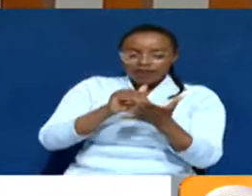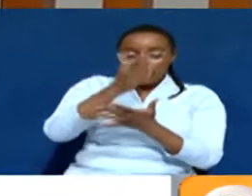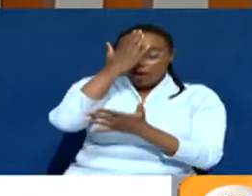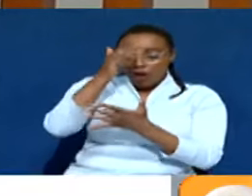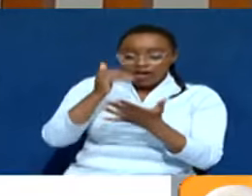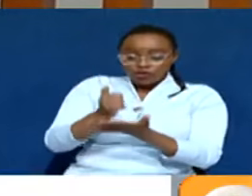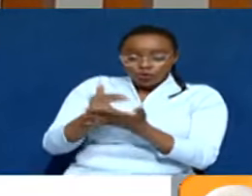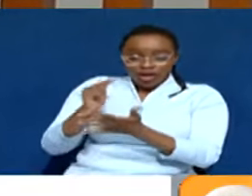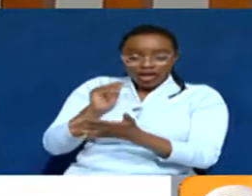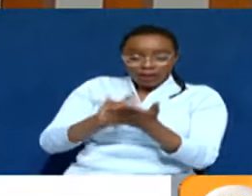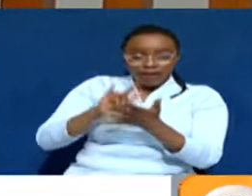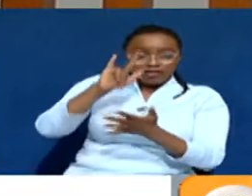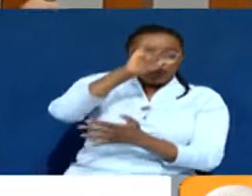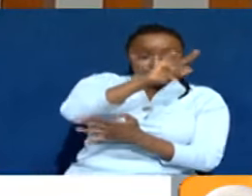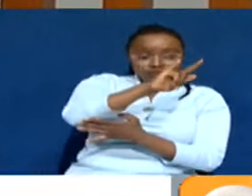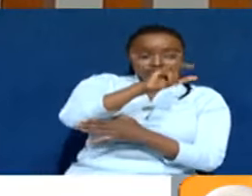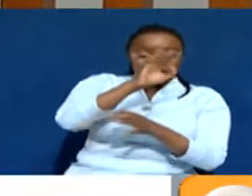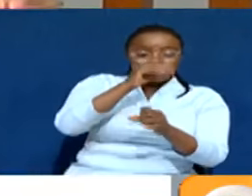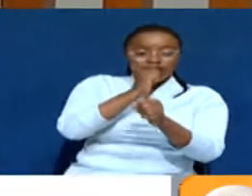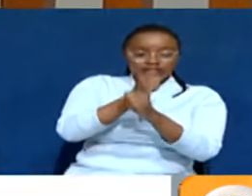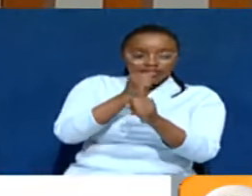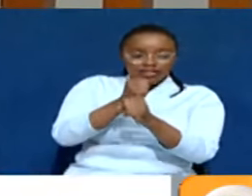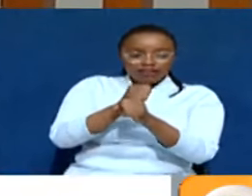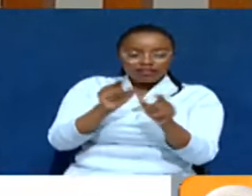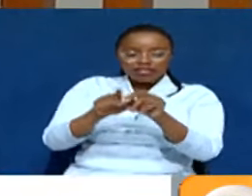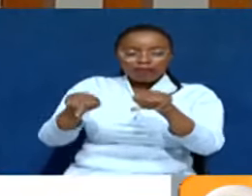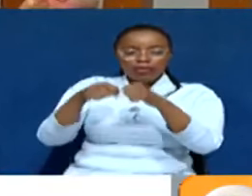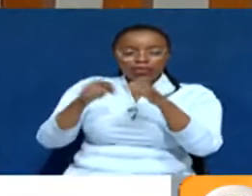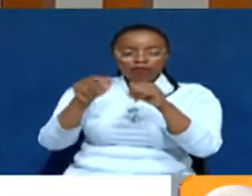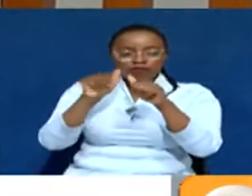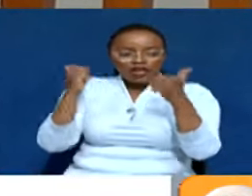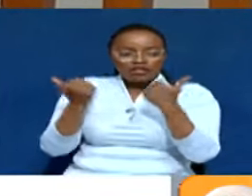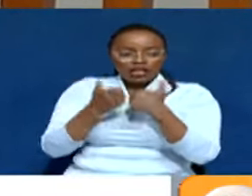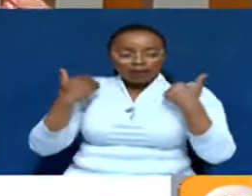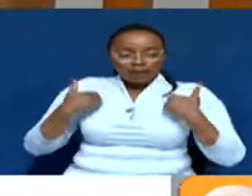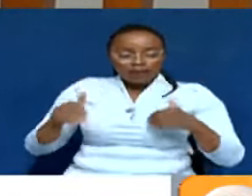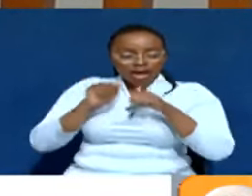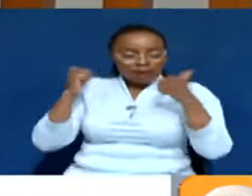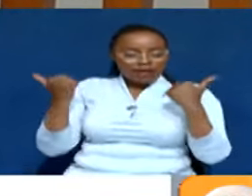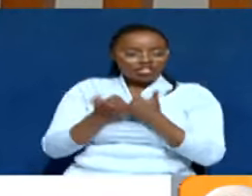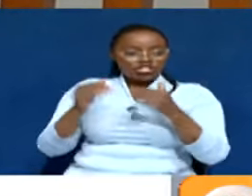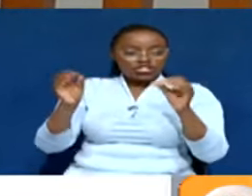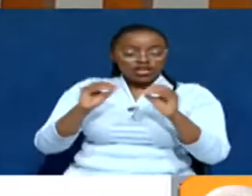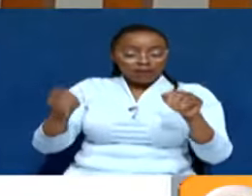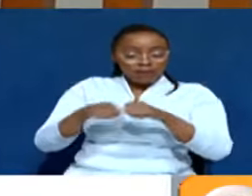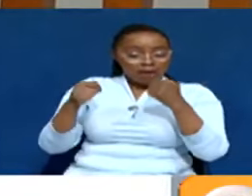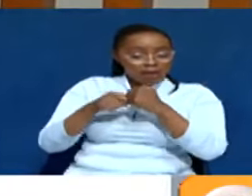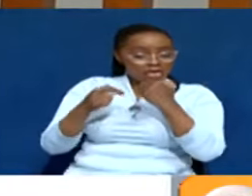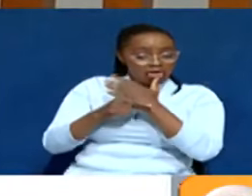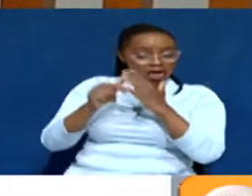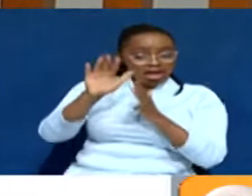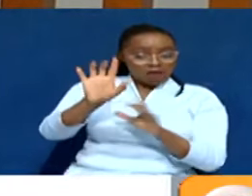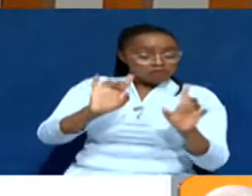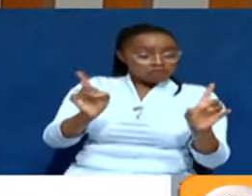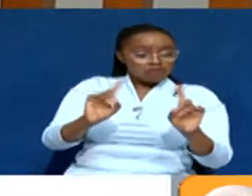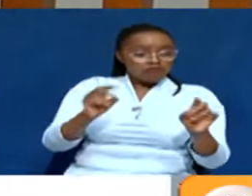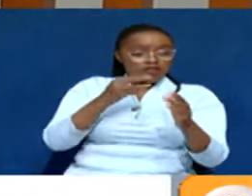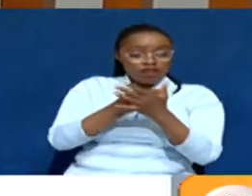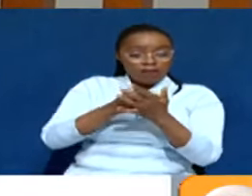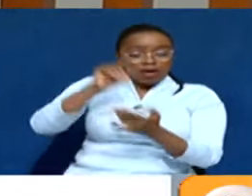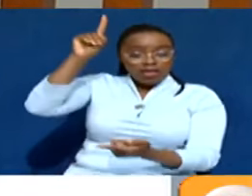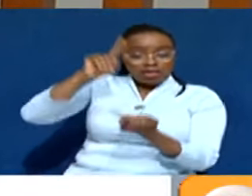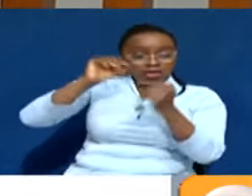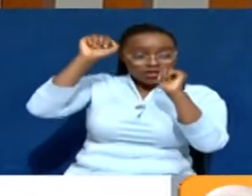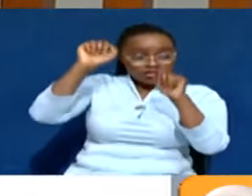tupeleke huko. If something can be done, na sit in Arabia agents, because I'm not an agent in myself. Si waharibi. Kama ile pesa ineza